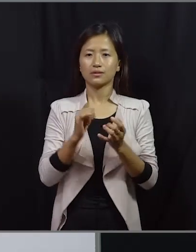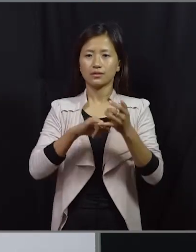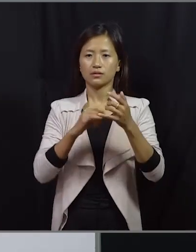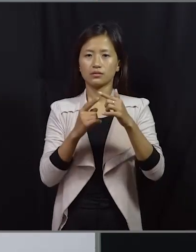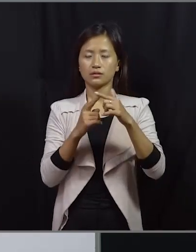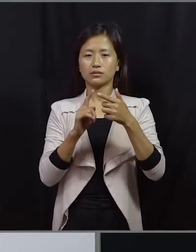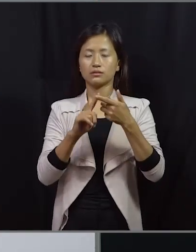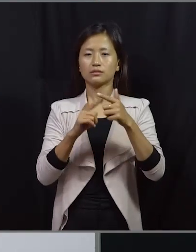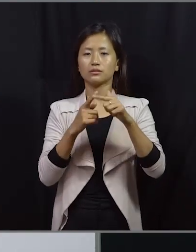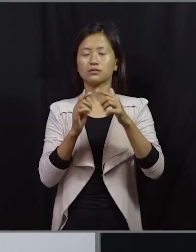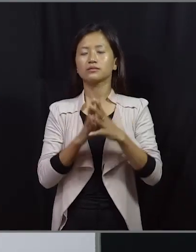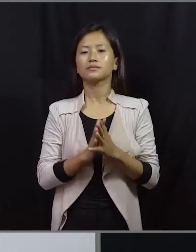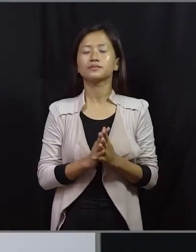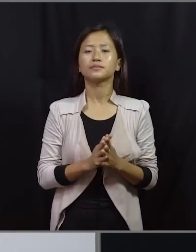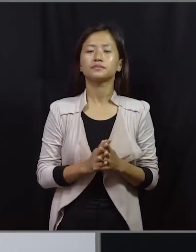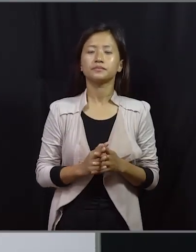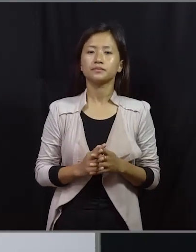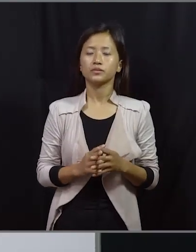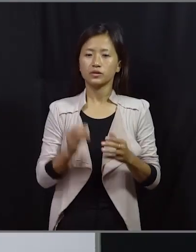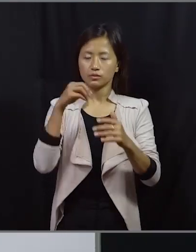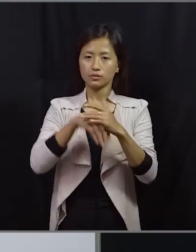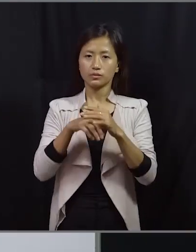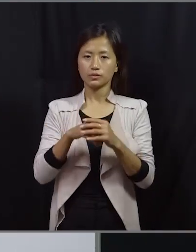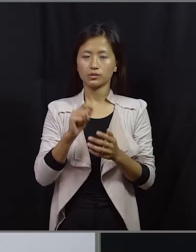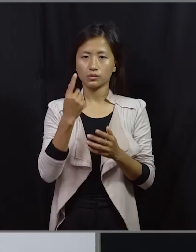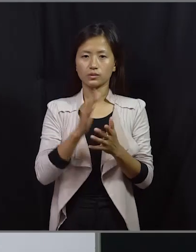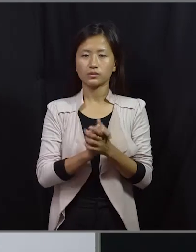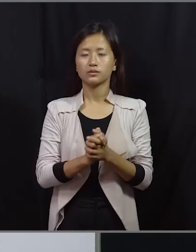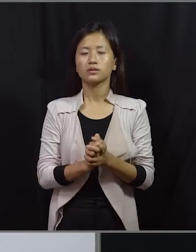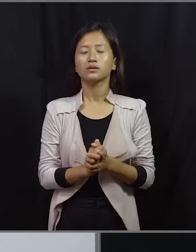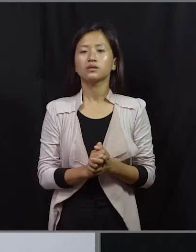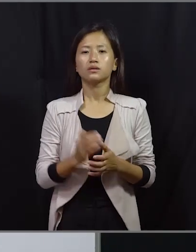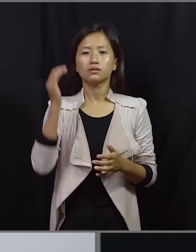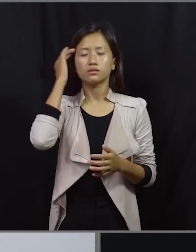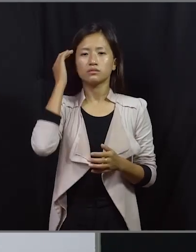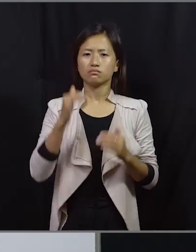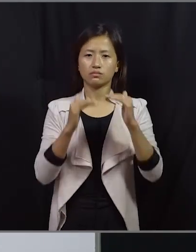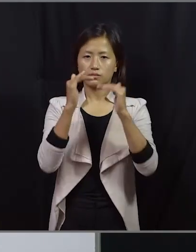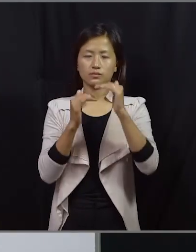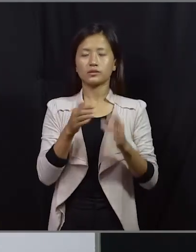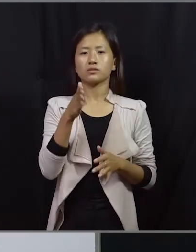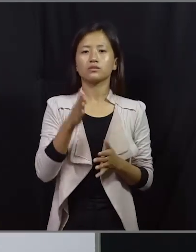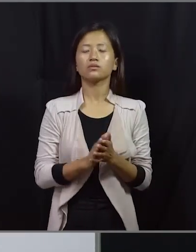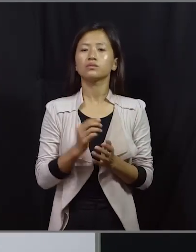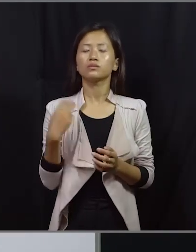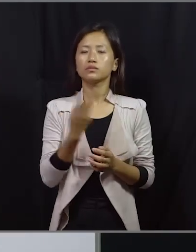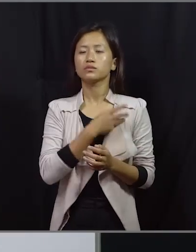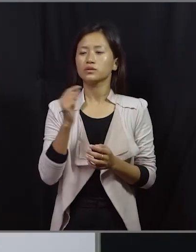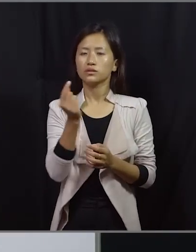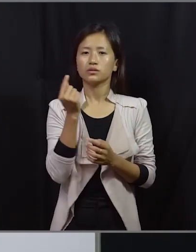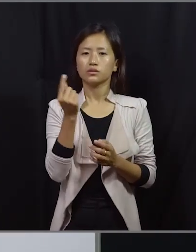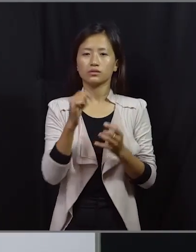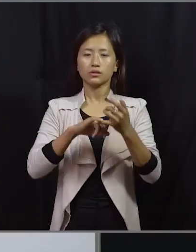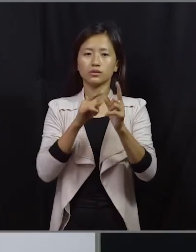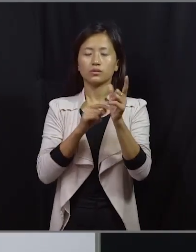this symbol, no harm in it. But if you put this one, we definitely know that it is not equal. Then only we can use this symbol. Then